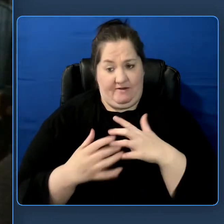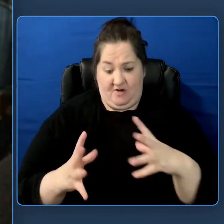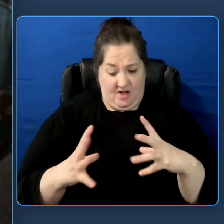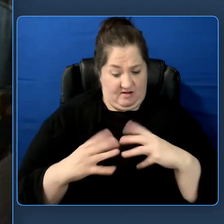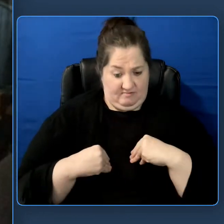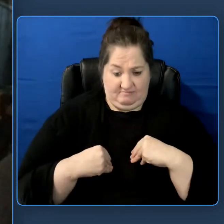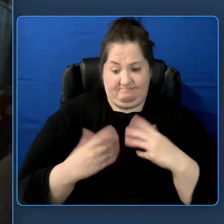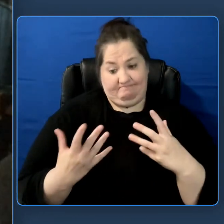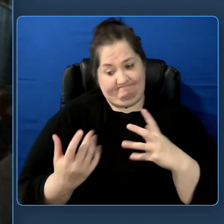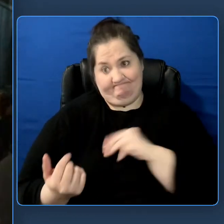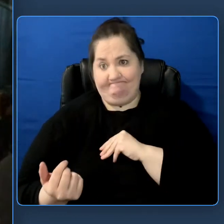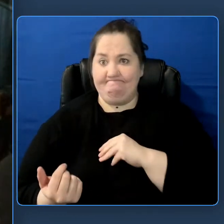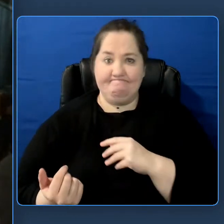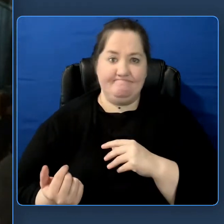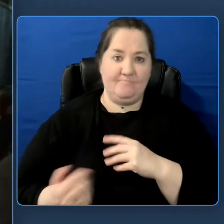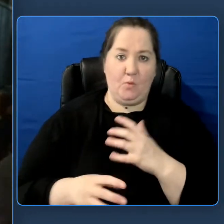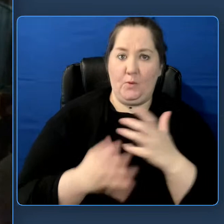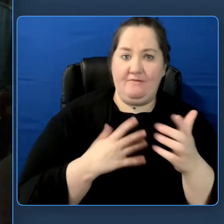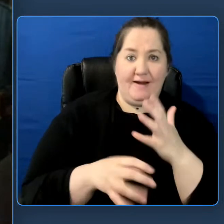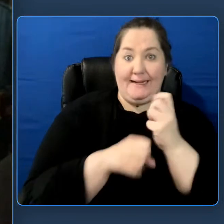get.